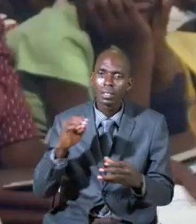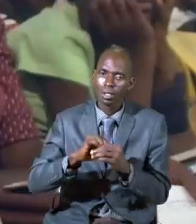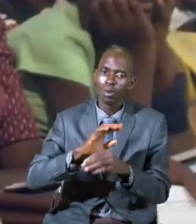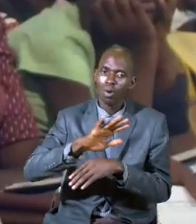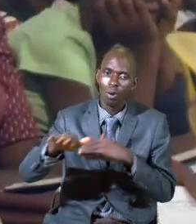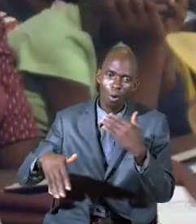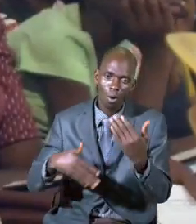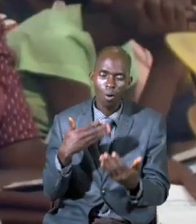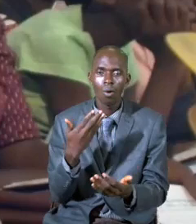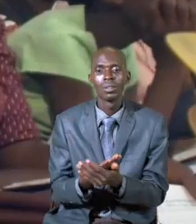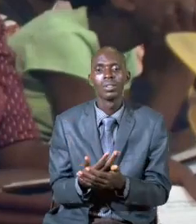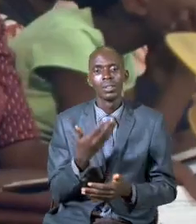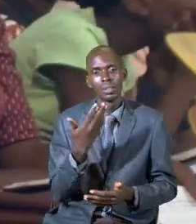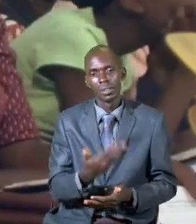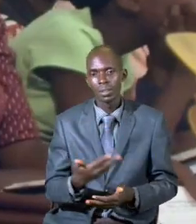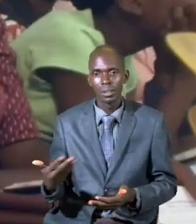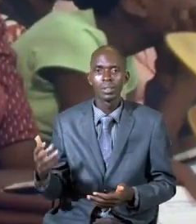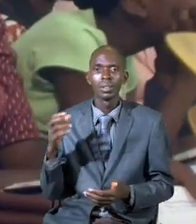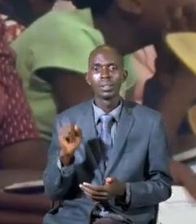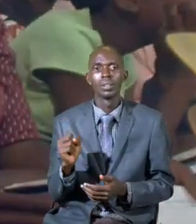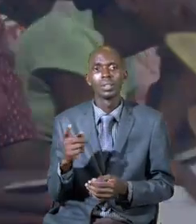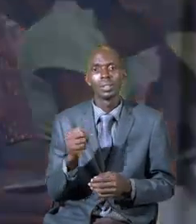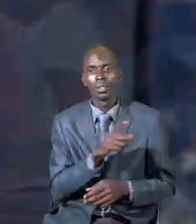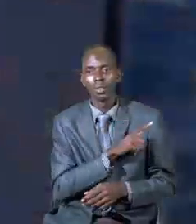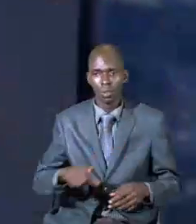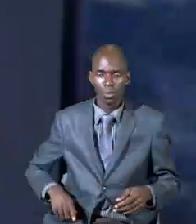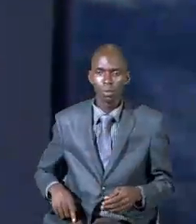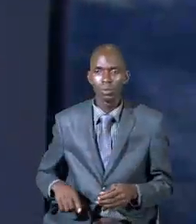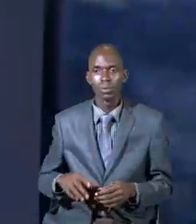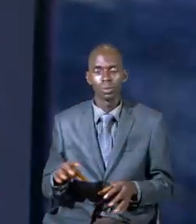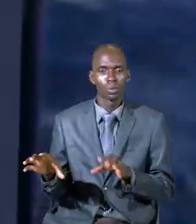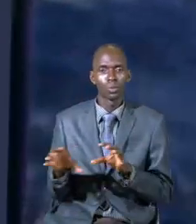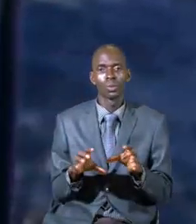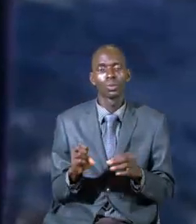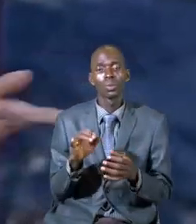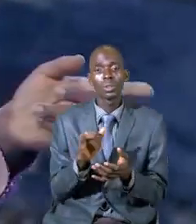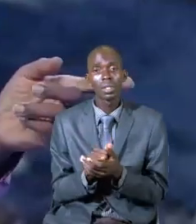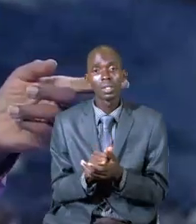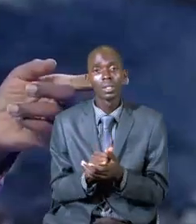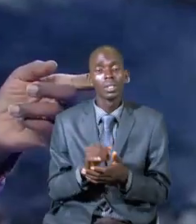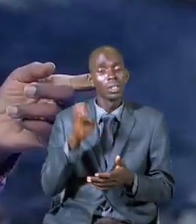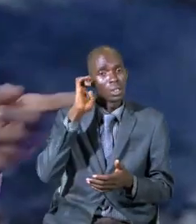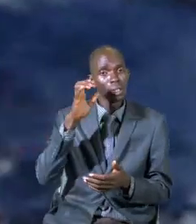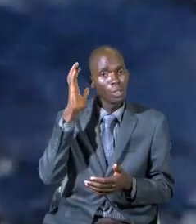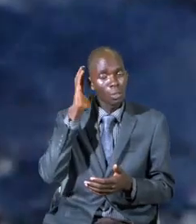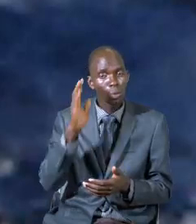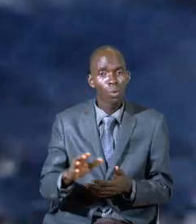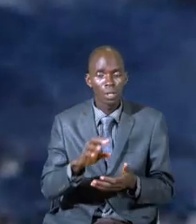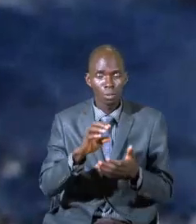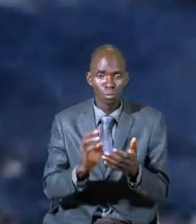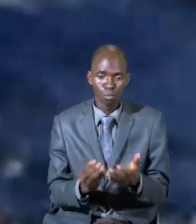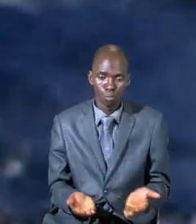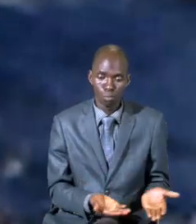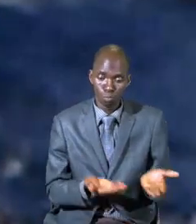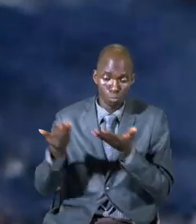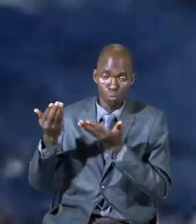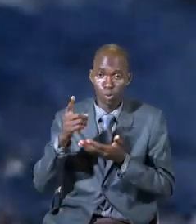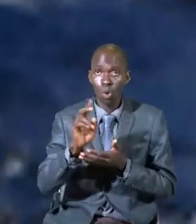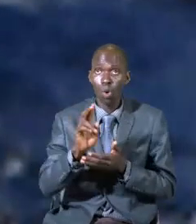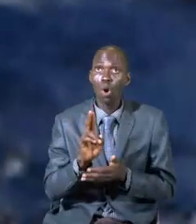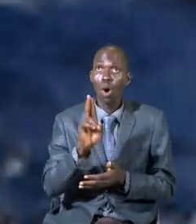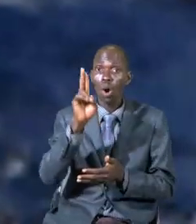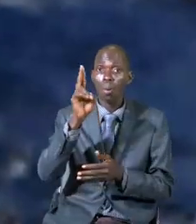The Lord do it so that it will move you up from mediocrity